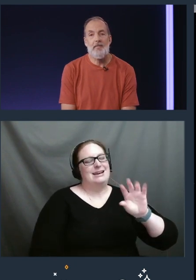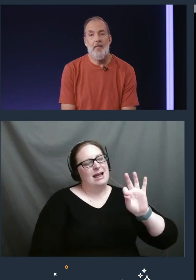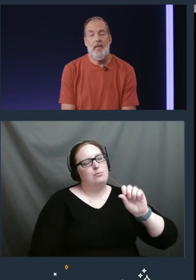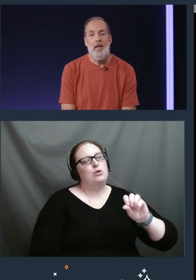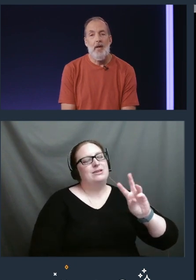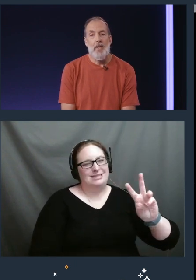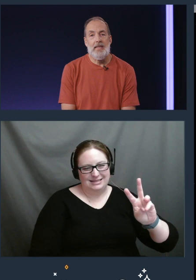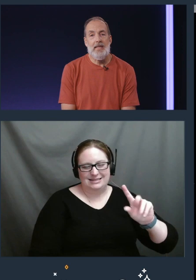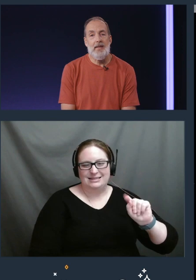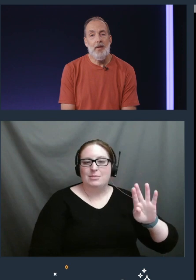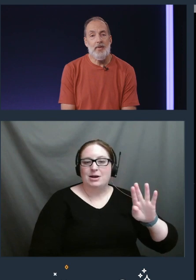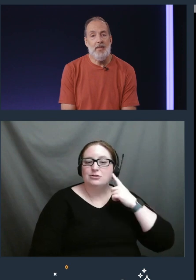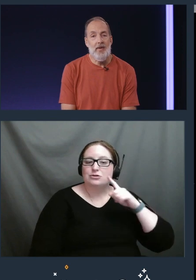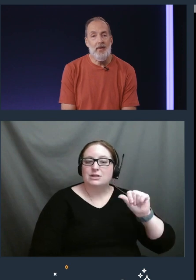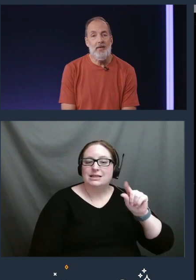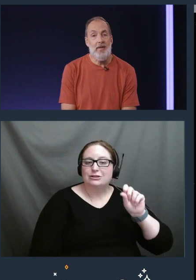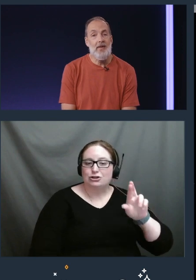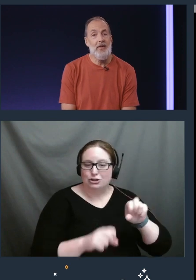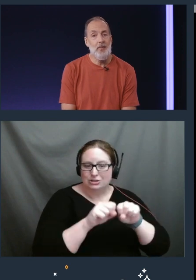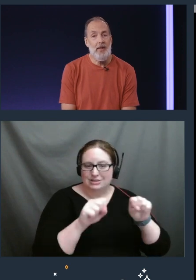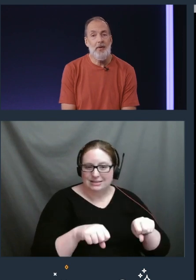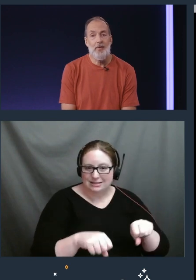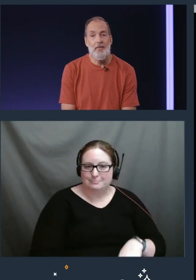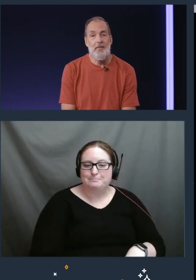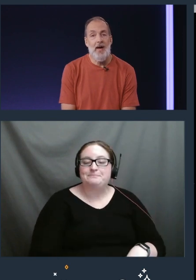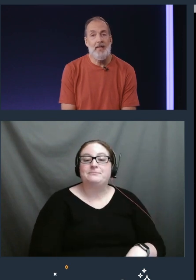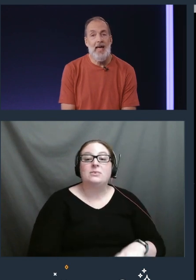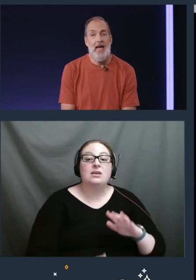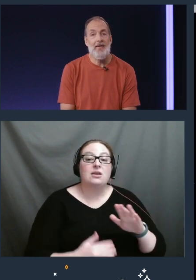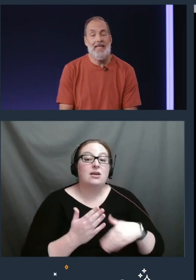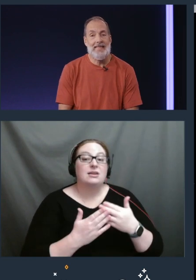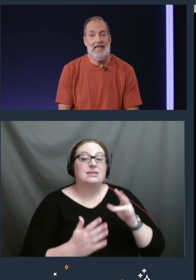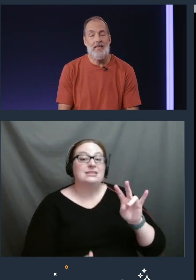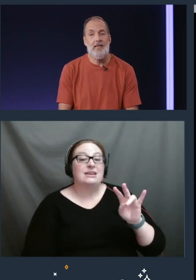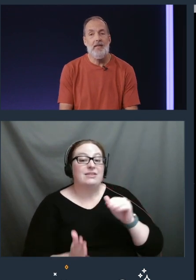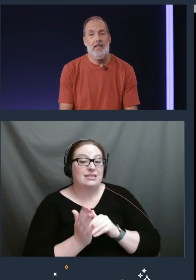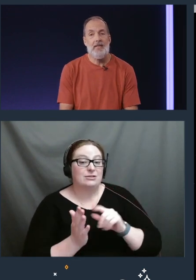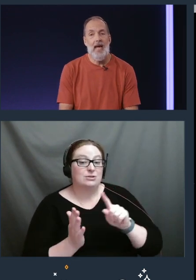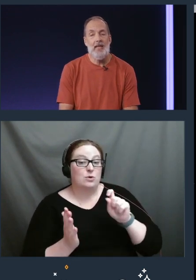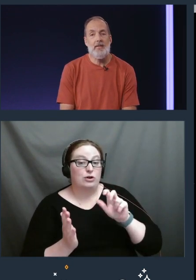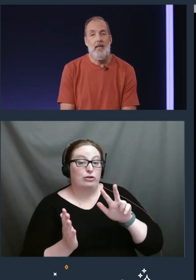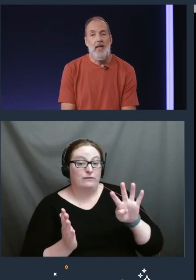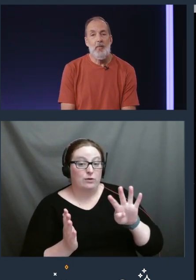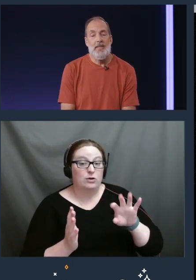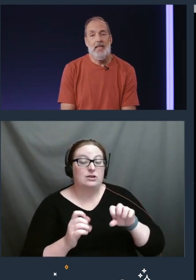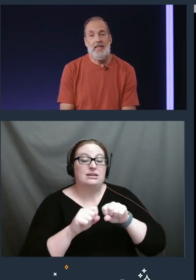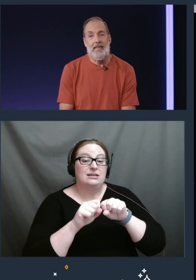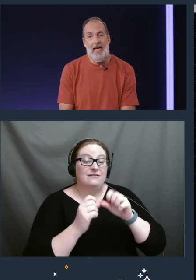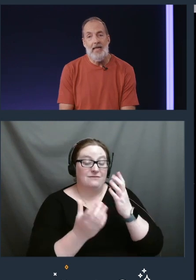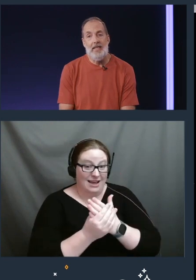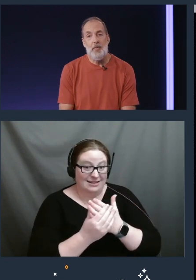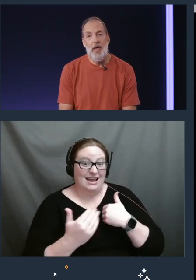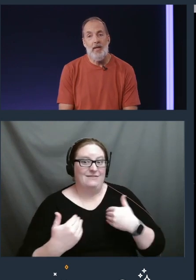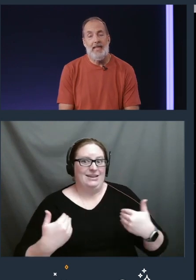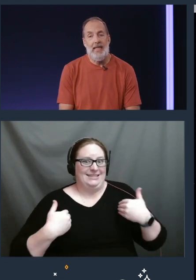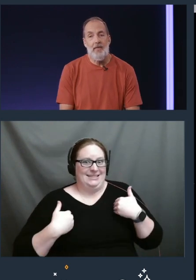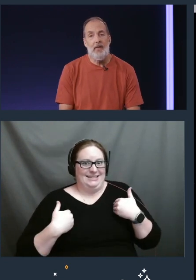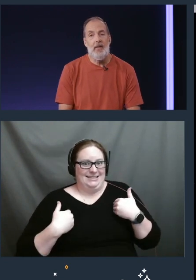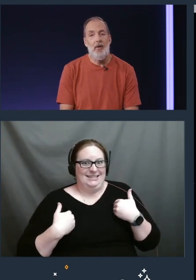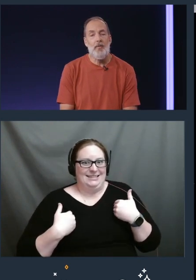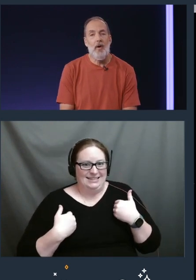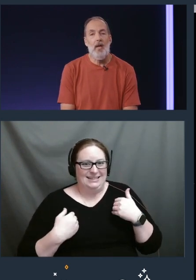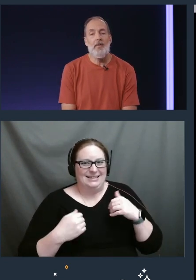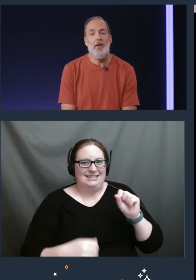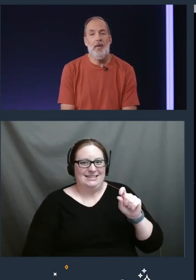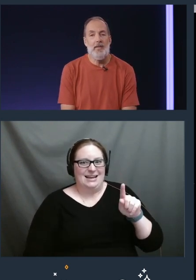system. We can see that those 7,134 files have an exists status, and we see the data is spread